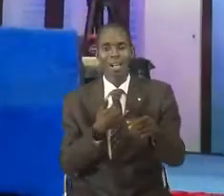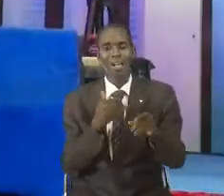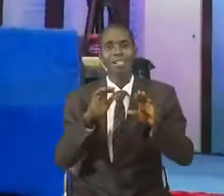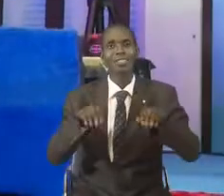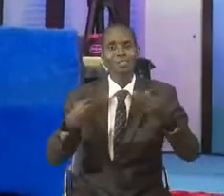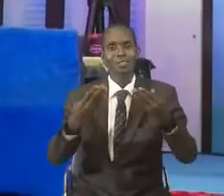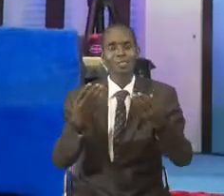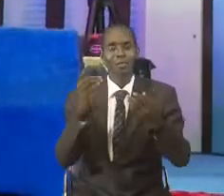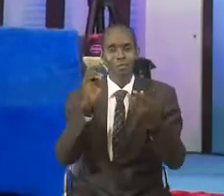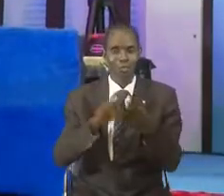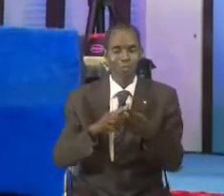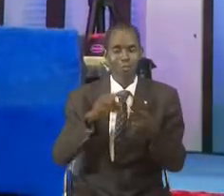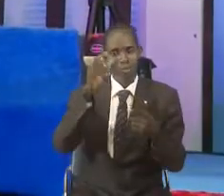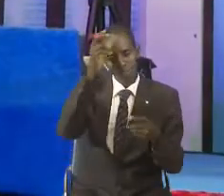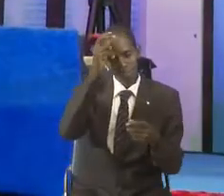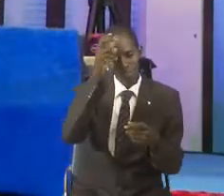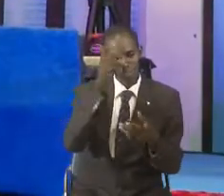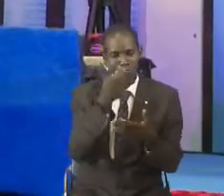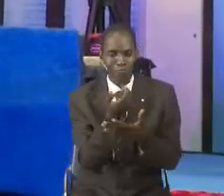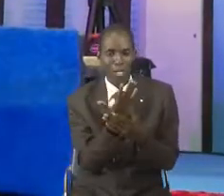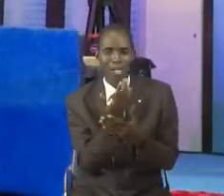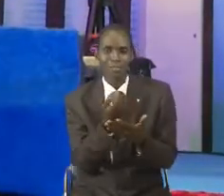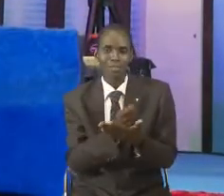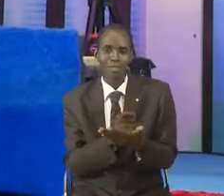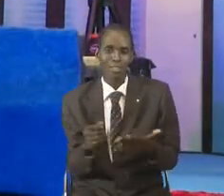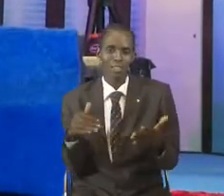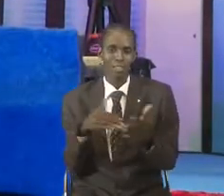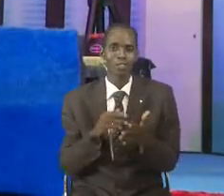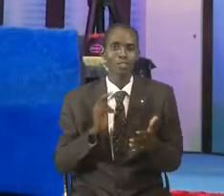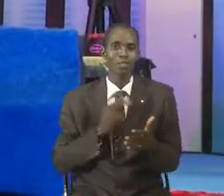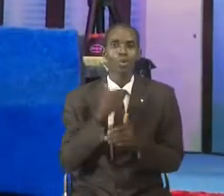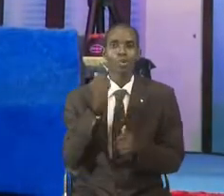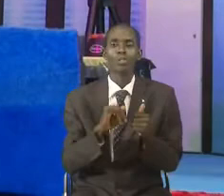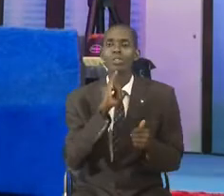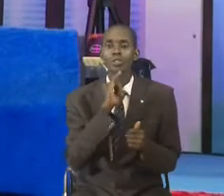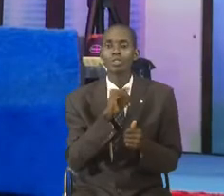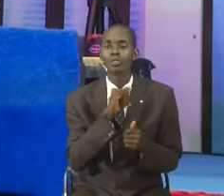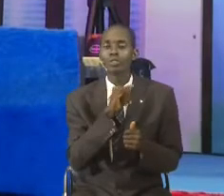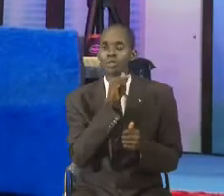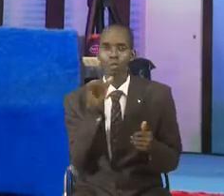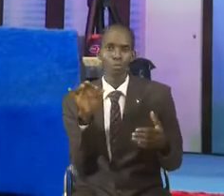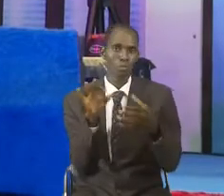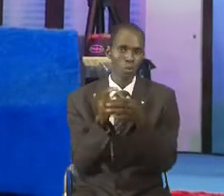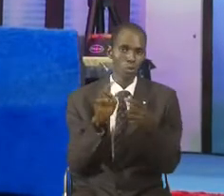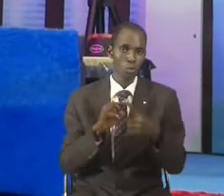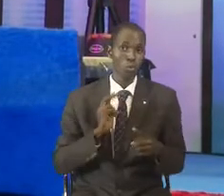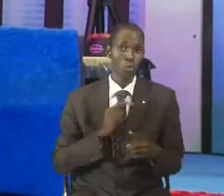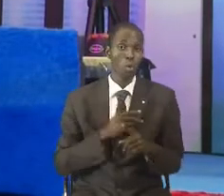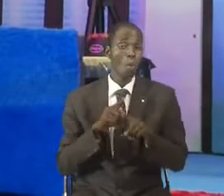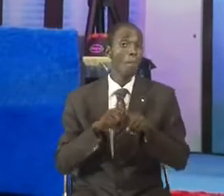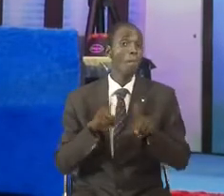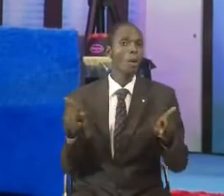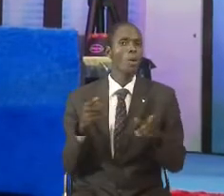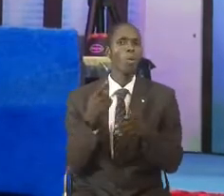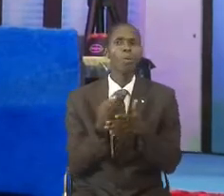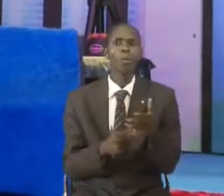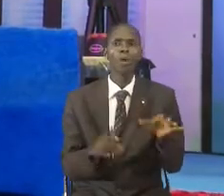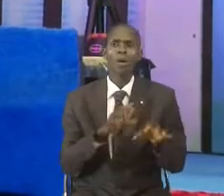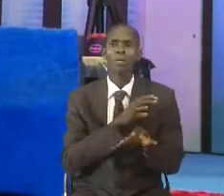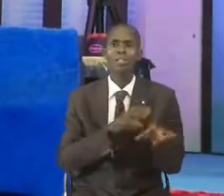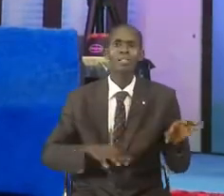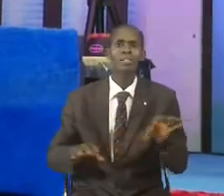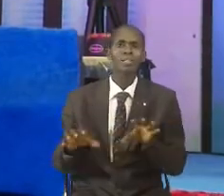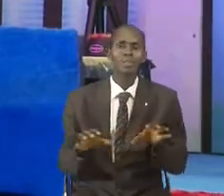enemy. That girl has given in to Satan and writing against us, which was contrary to